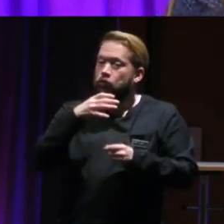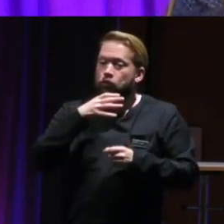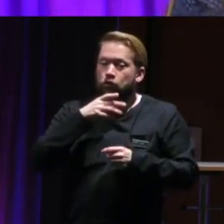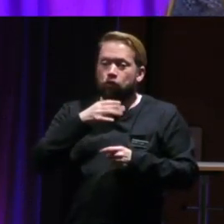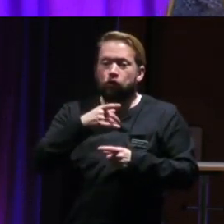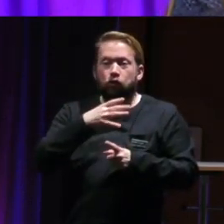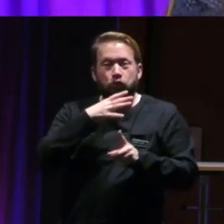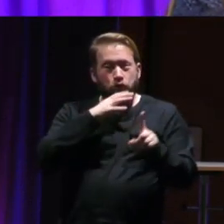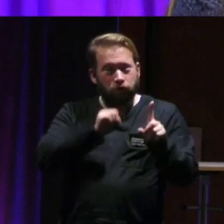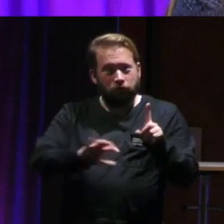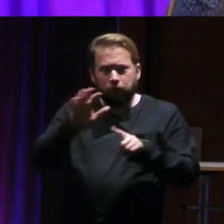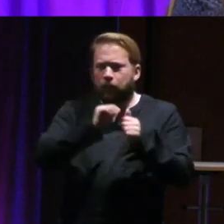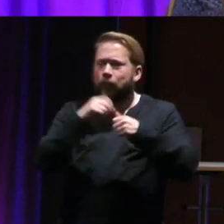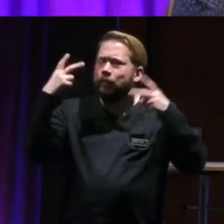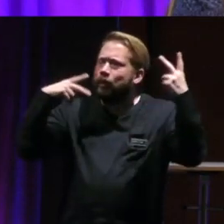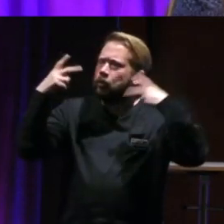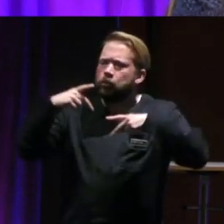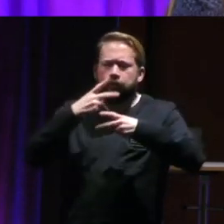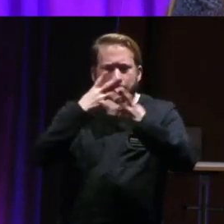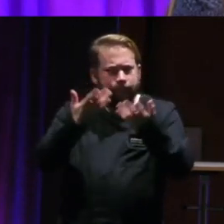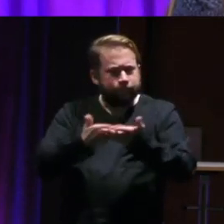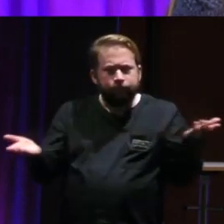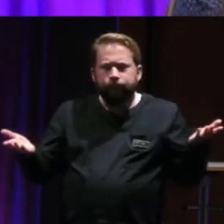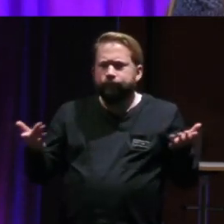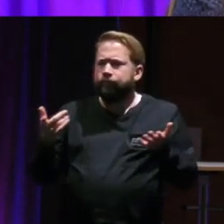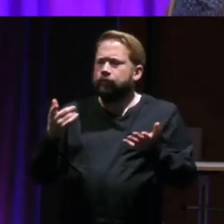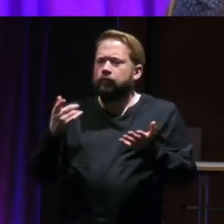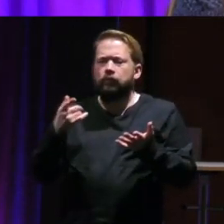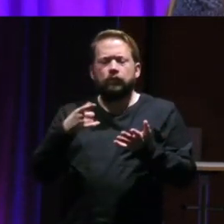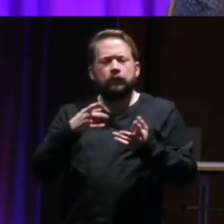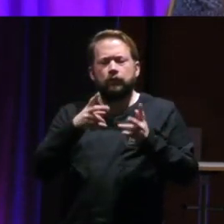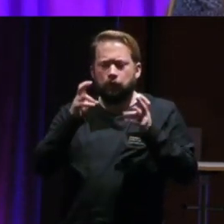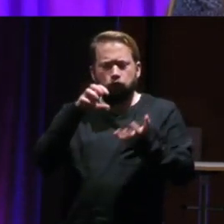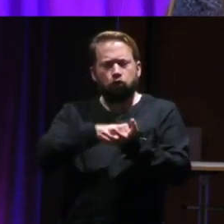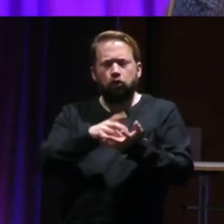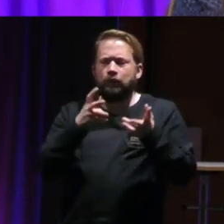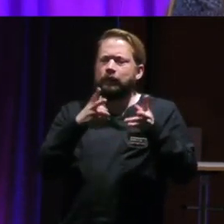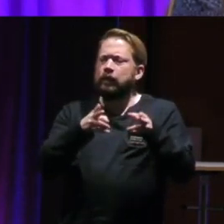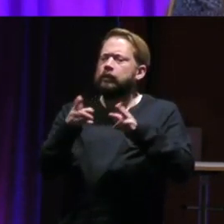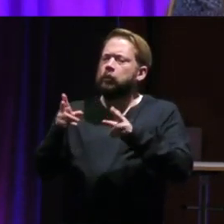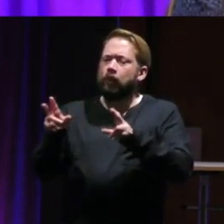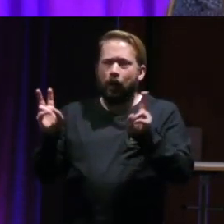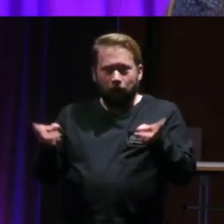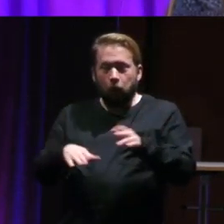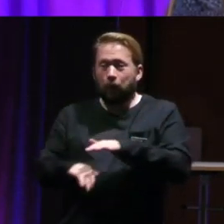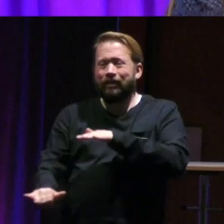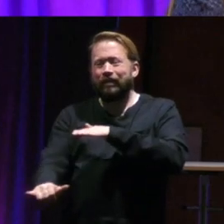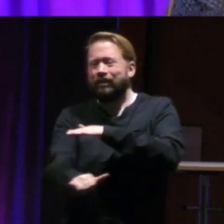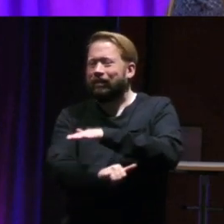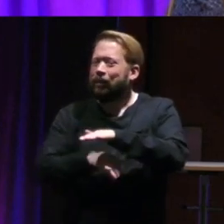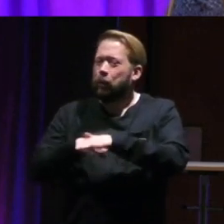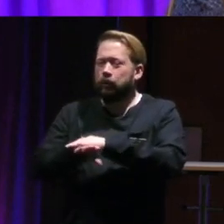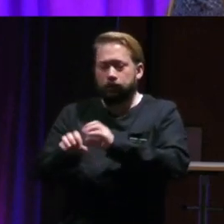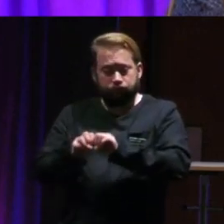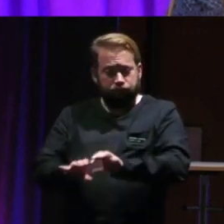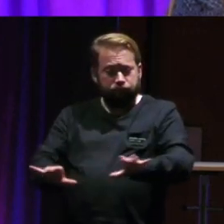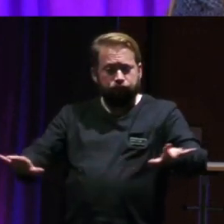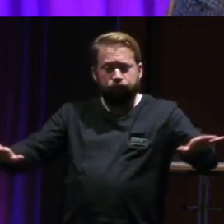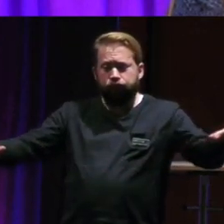State was trying to, you know, to ban it, to somehow get out of it, but it's number one. In the